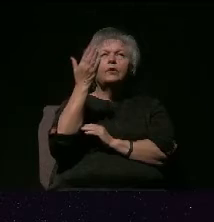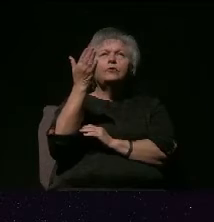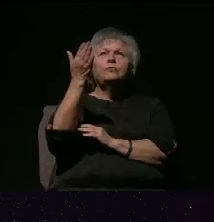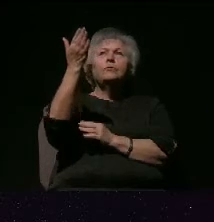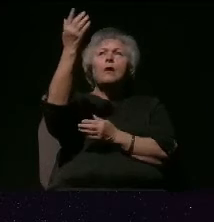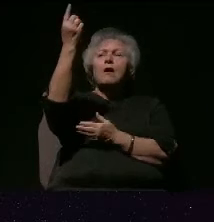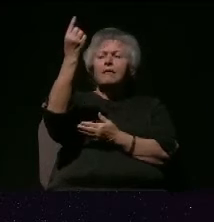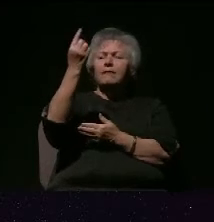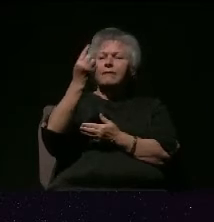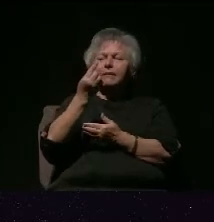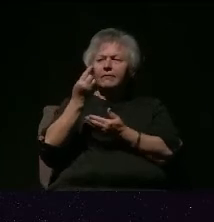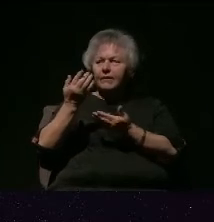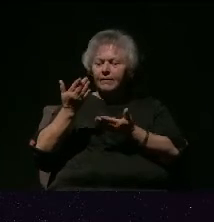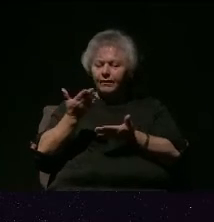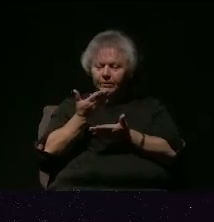You are